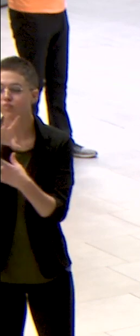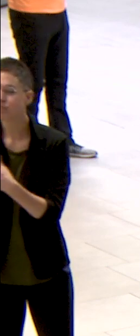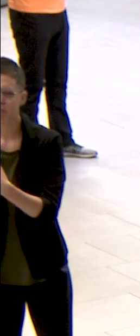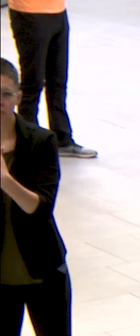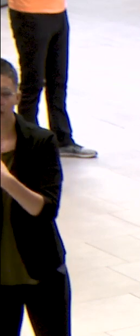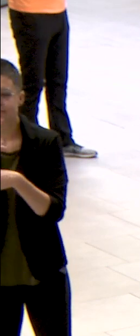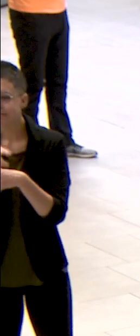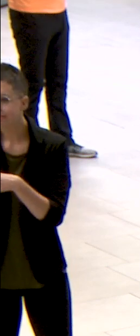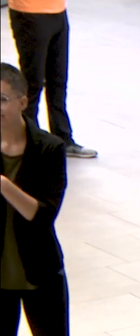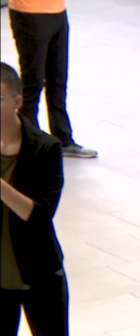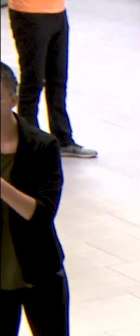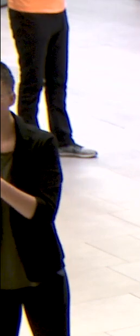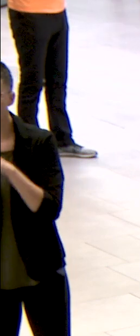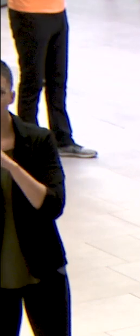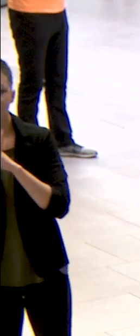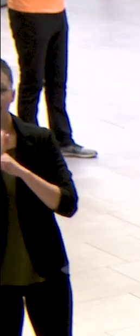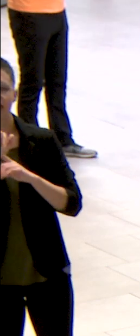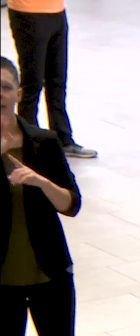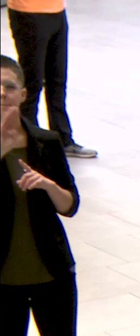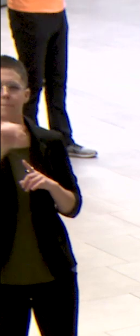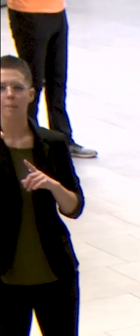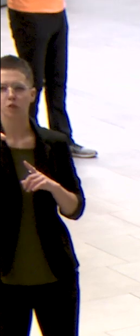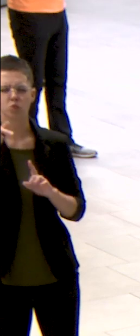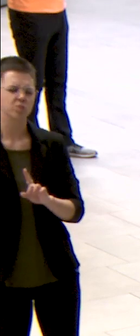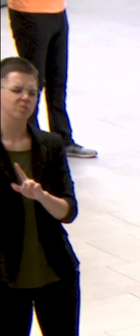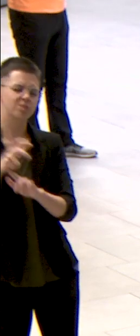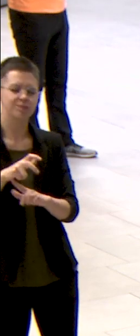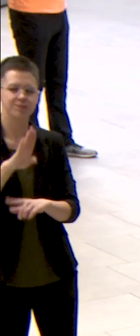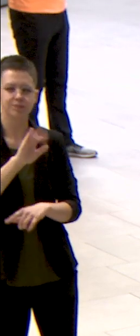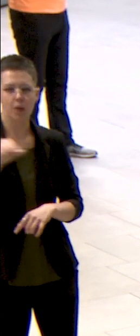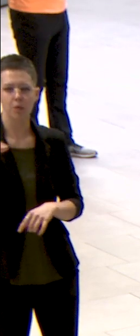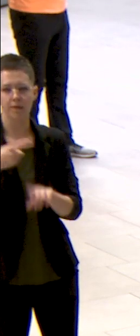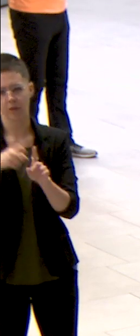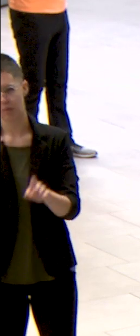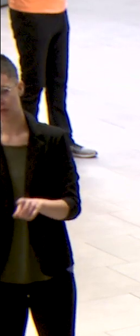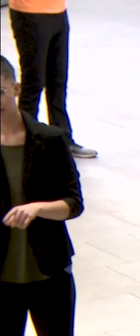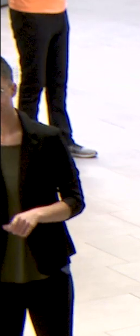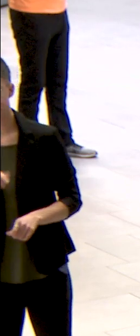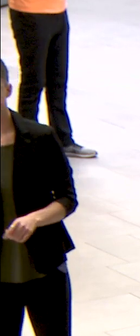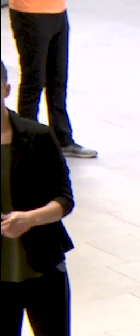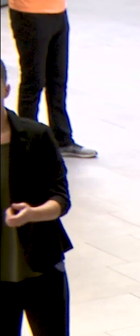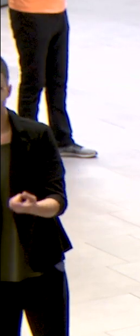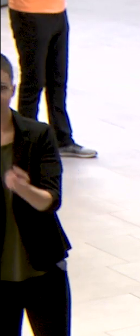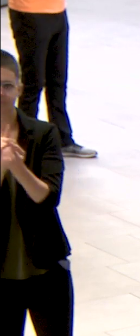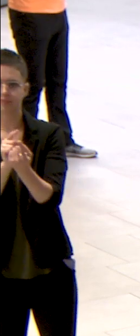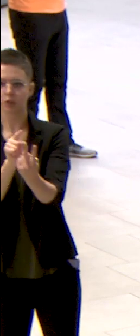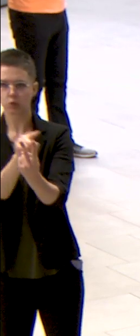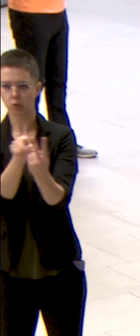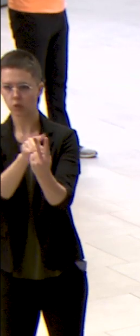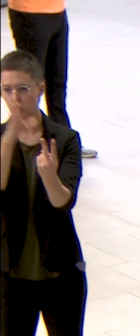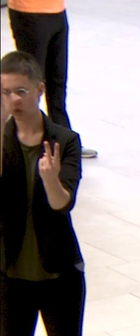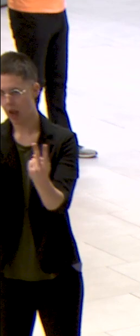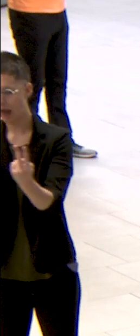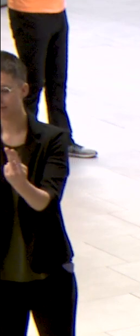for barbecue, like pit, the best barbecue in North Carolina. And I came across two guys that were really good friends. They